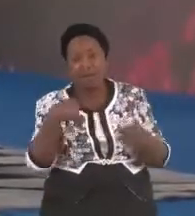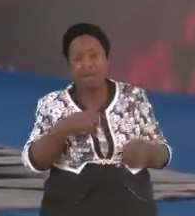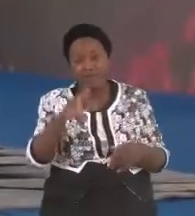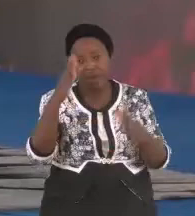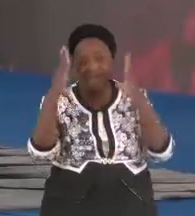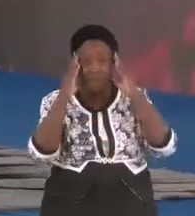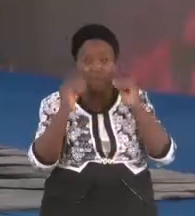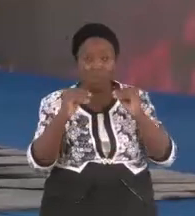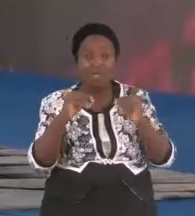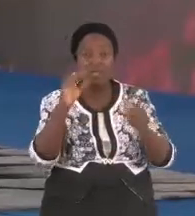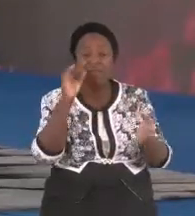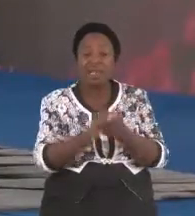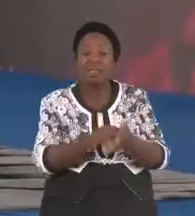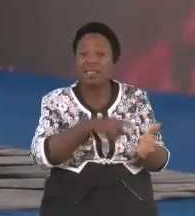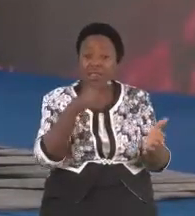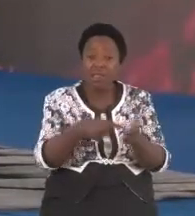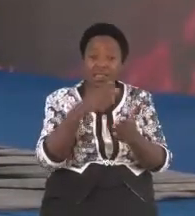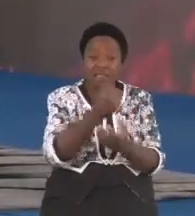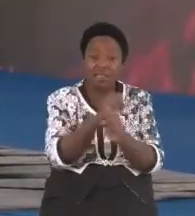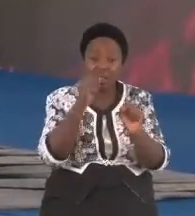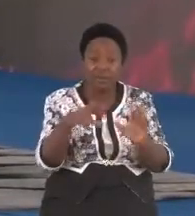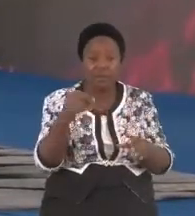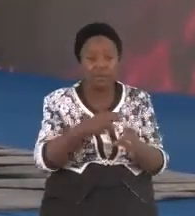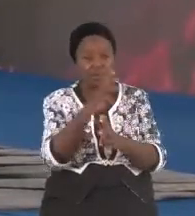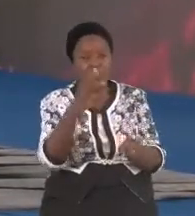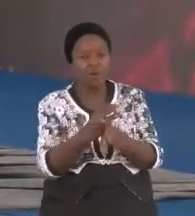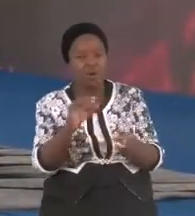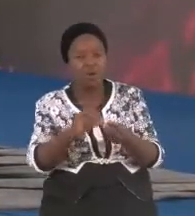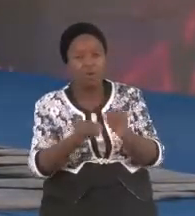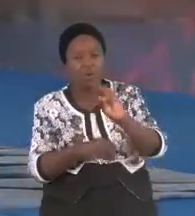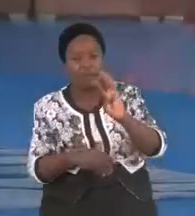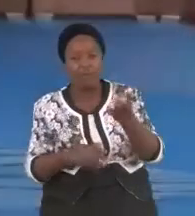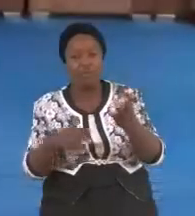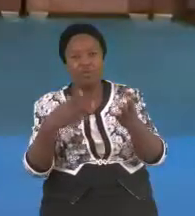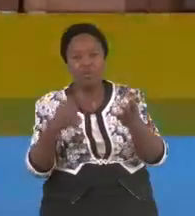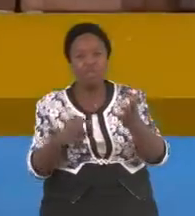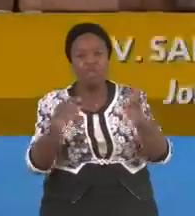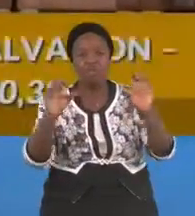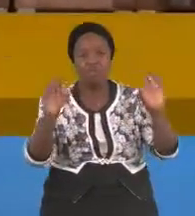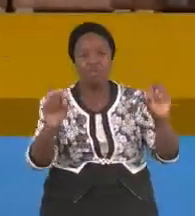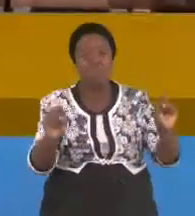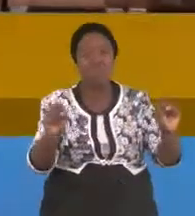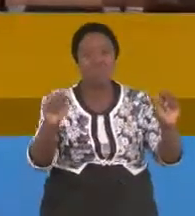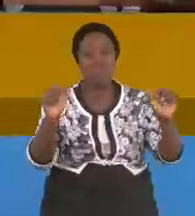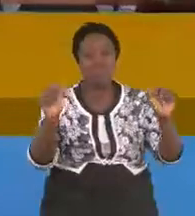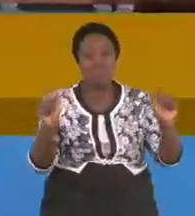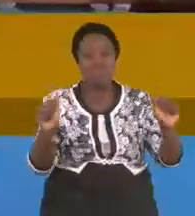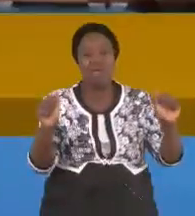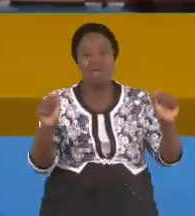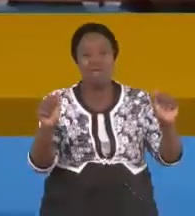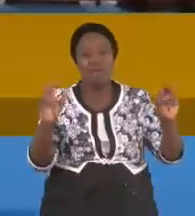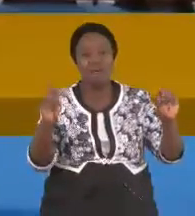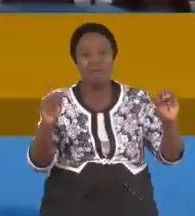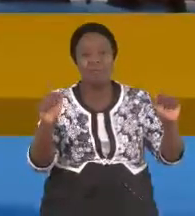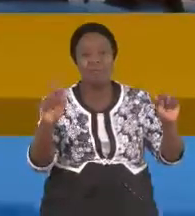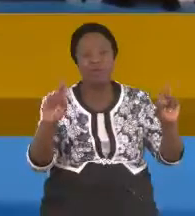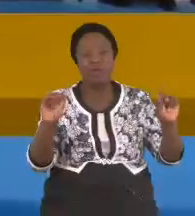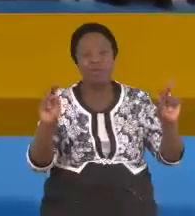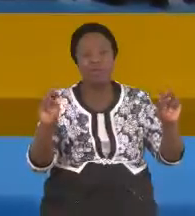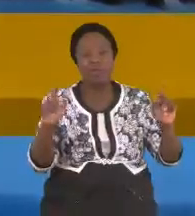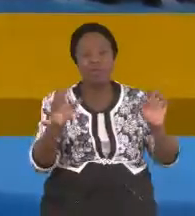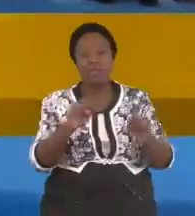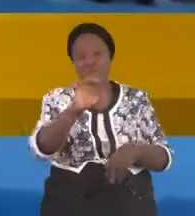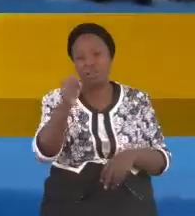the world." Number 4, the Samaritan salvation. Samaritan salvation. We're looking at chapter 5